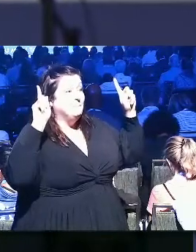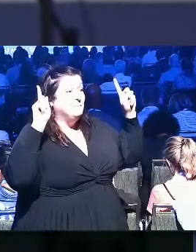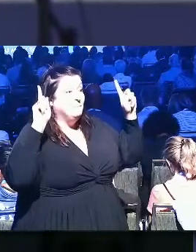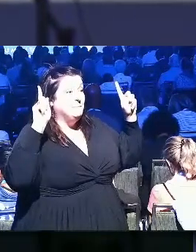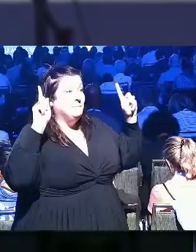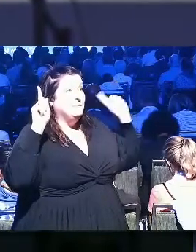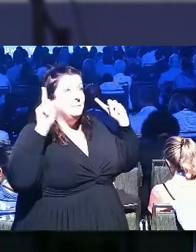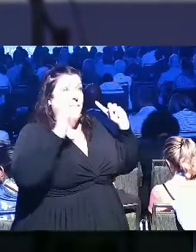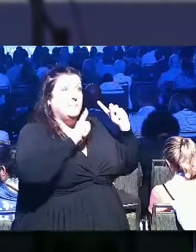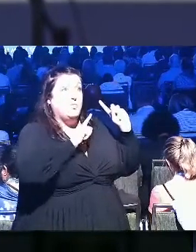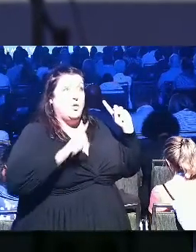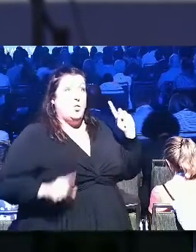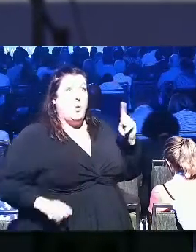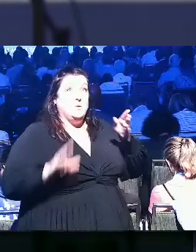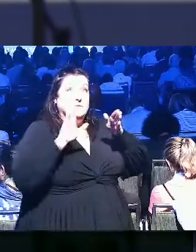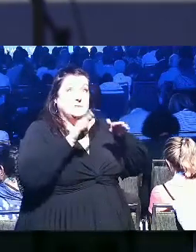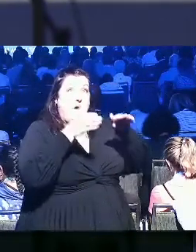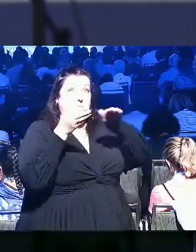the Lord's death